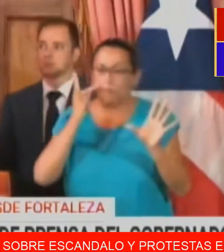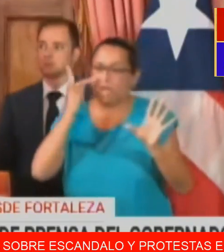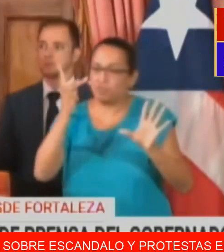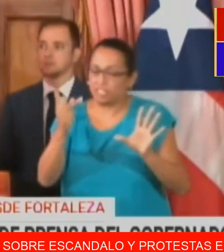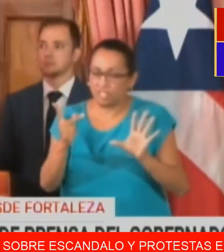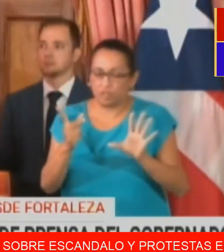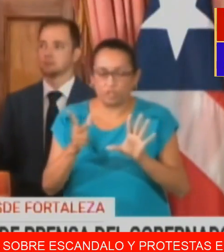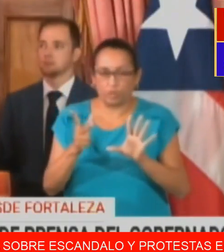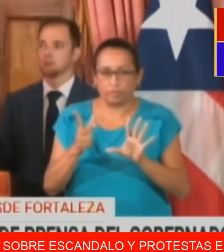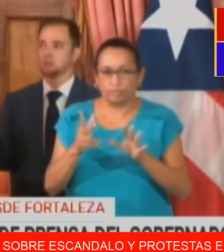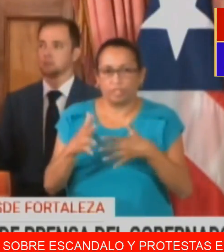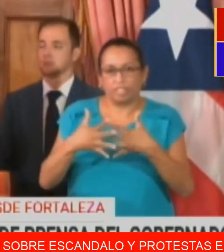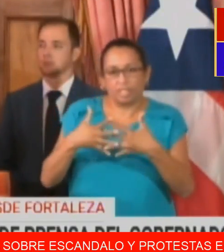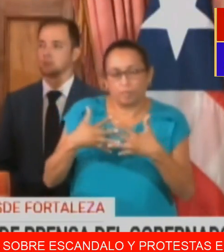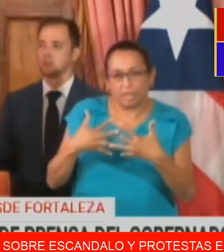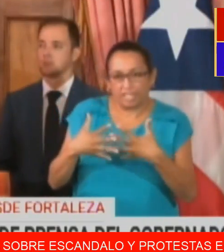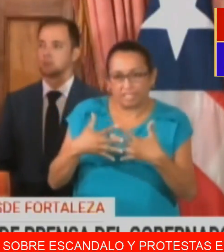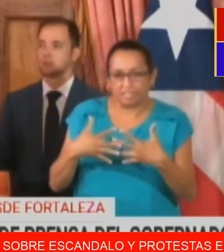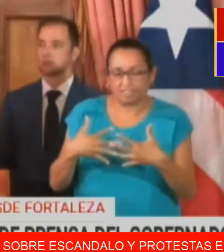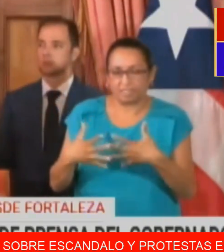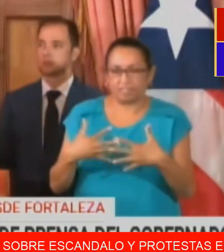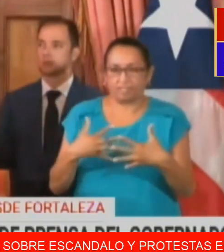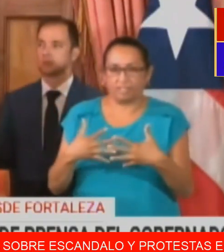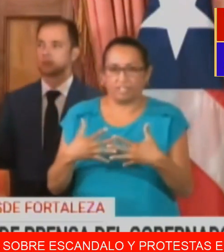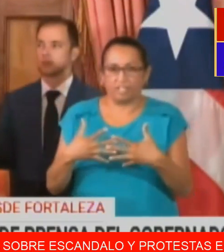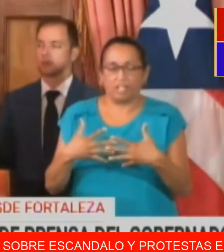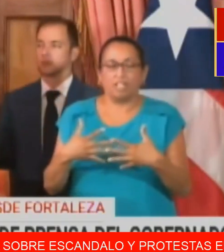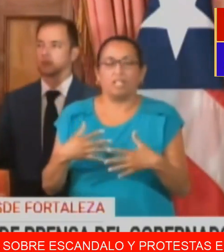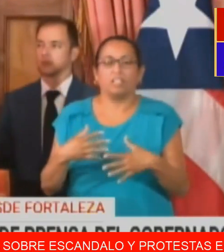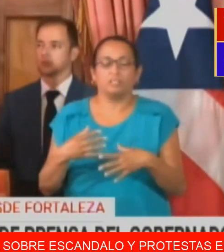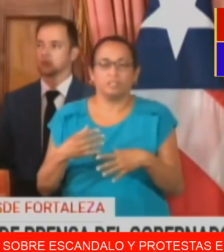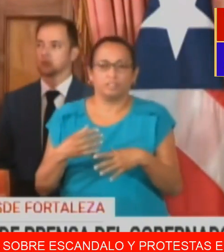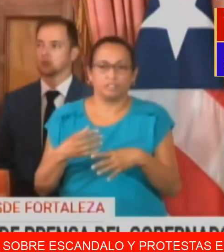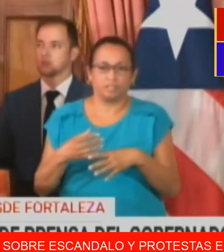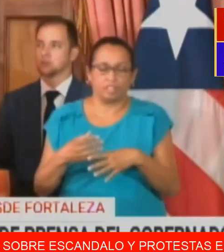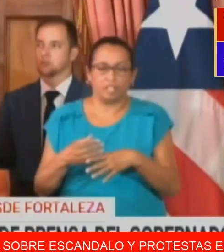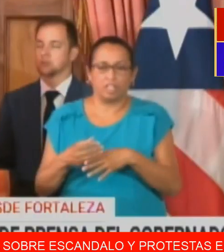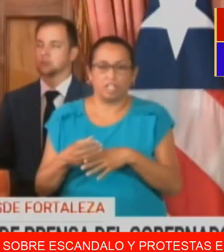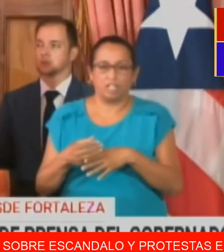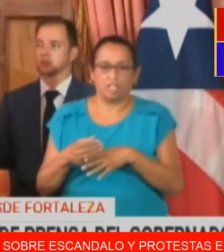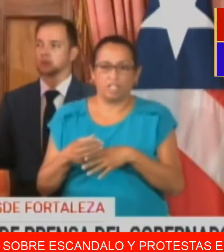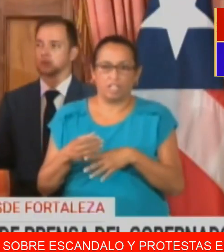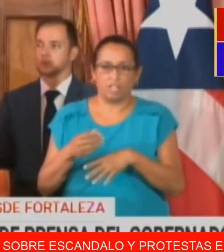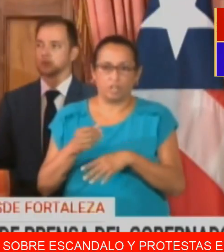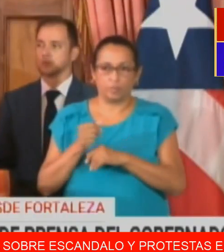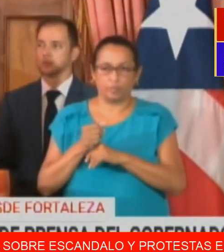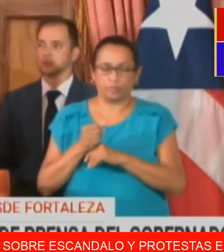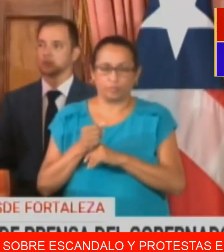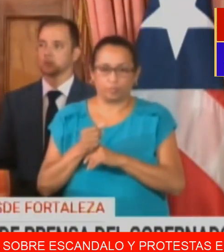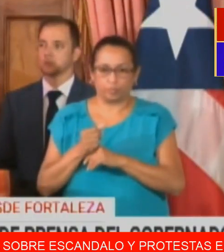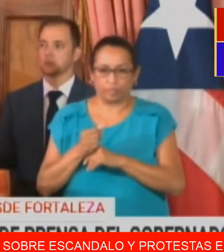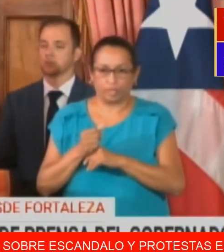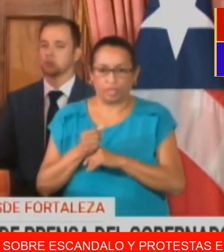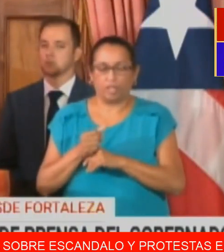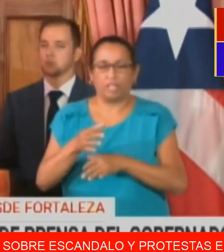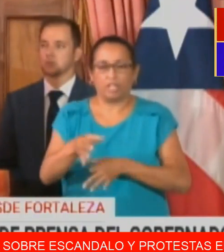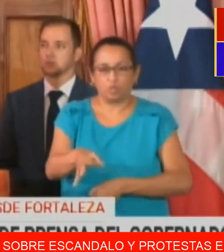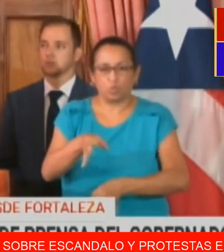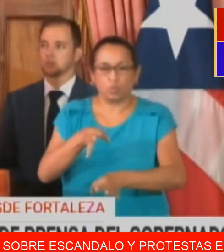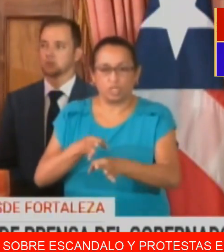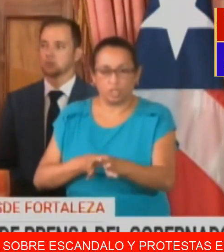visibility towards the federal funds. I would say and caution that should not be a